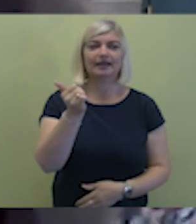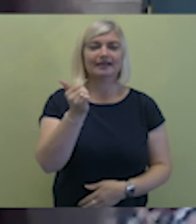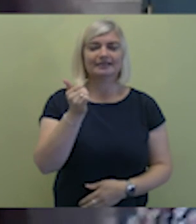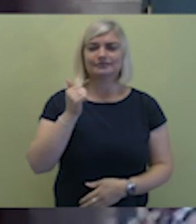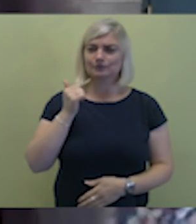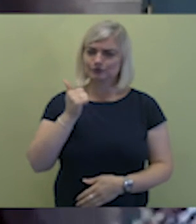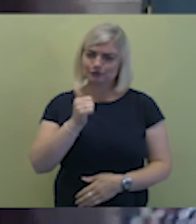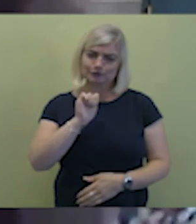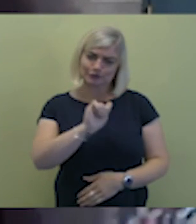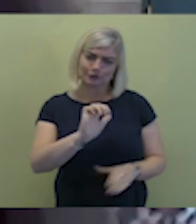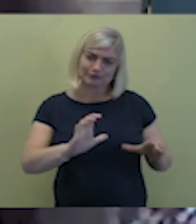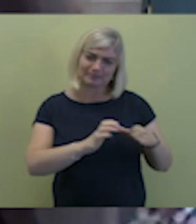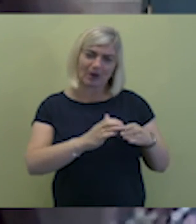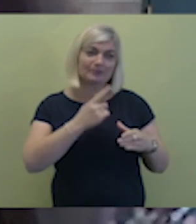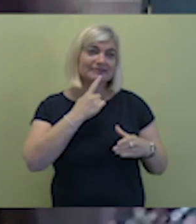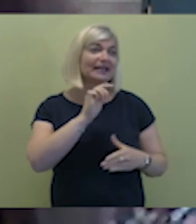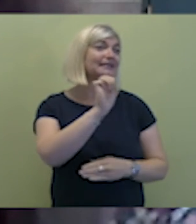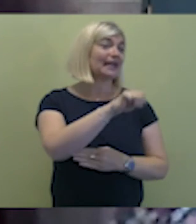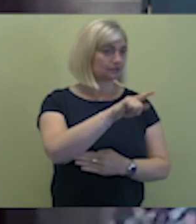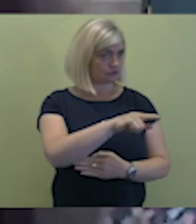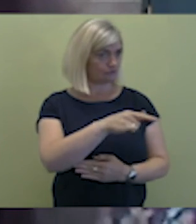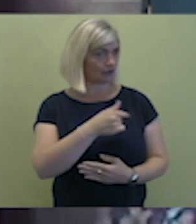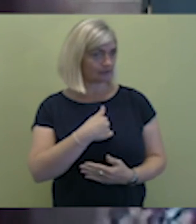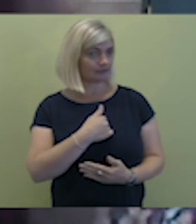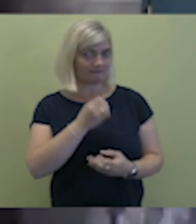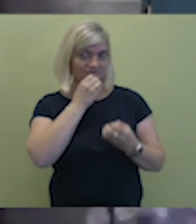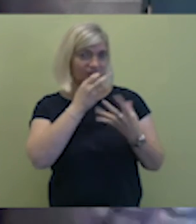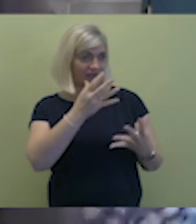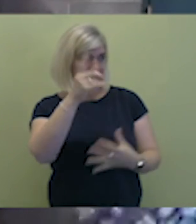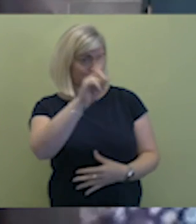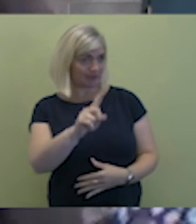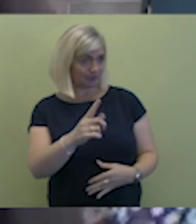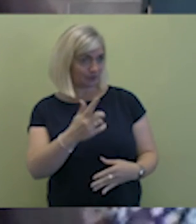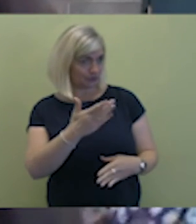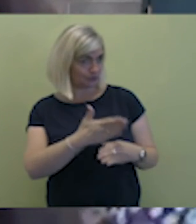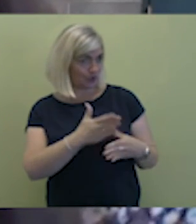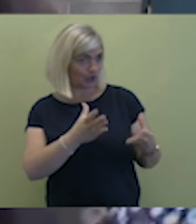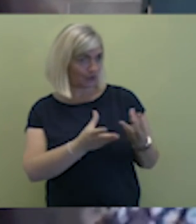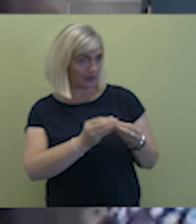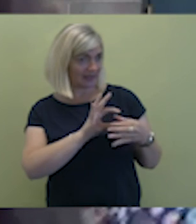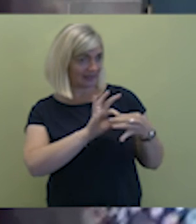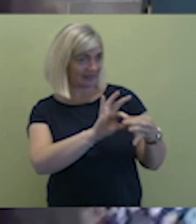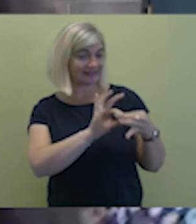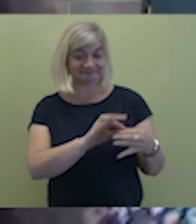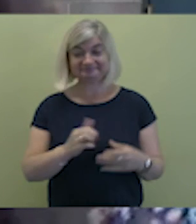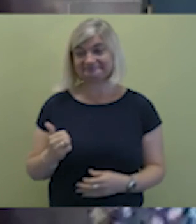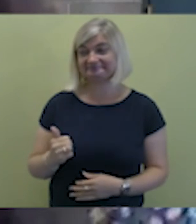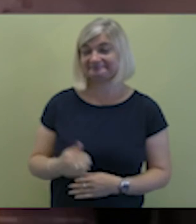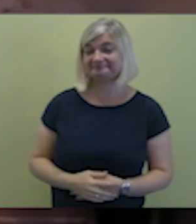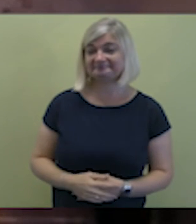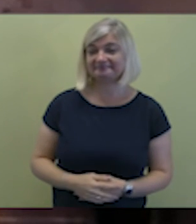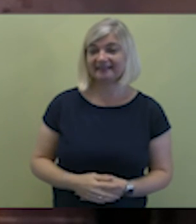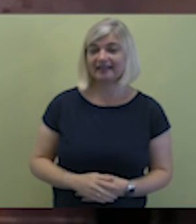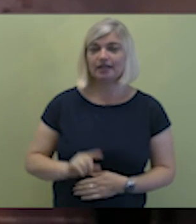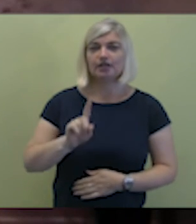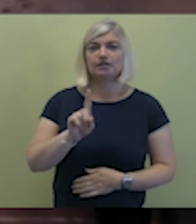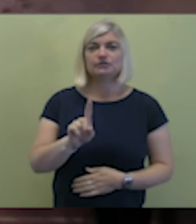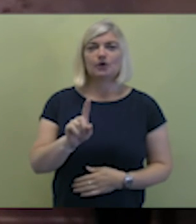your department just says yes, and you've got some pretty big names under you out there that you've worked with, so that's really good.